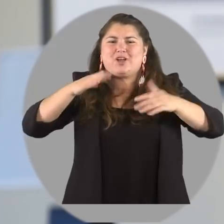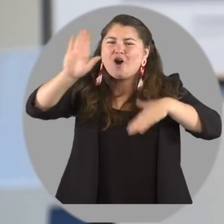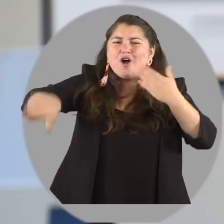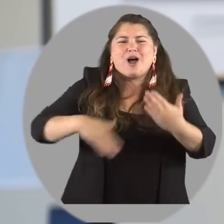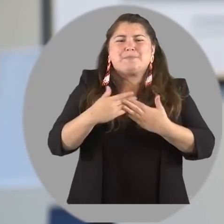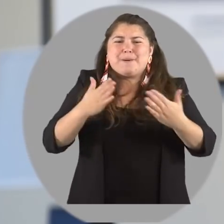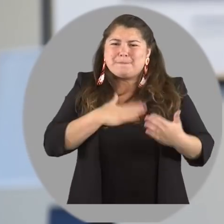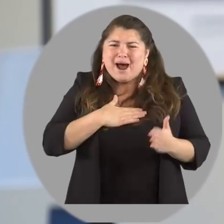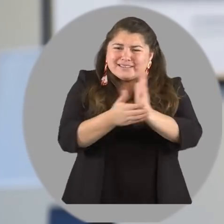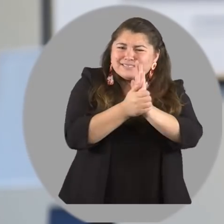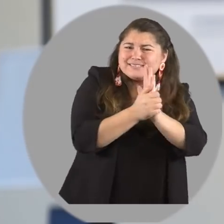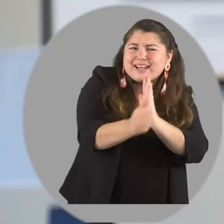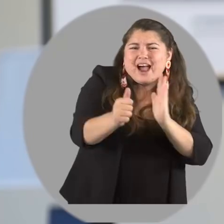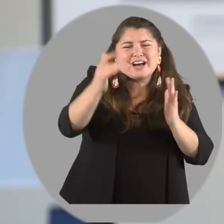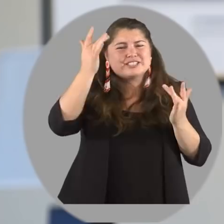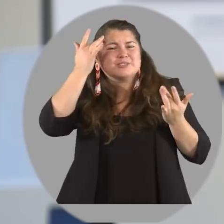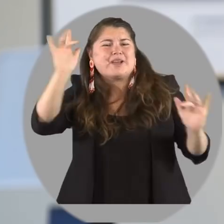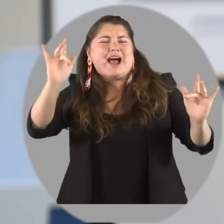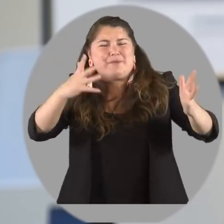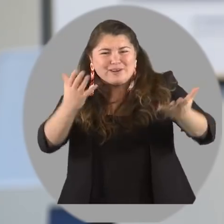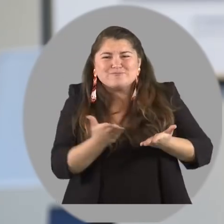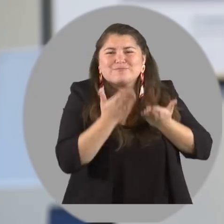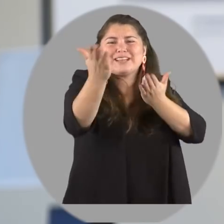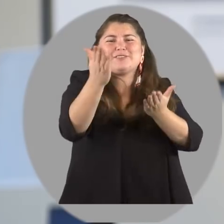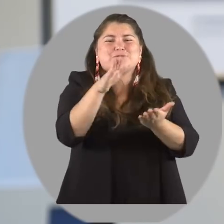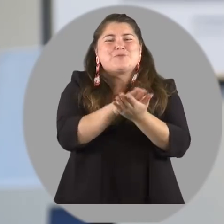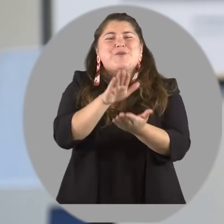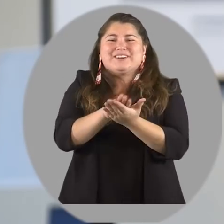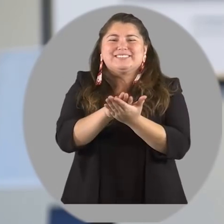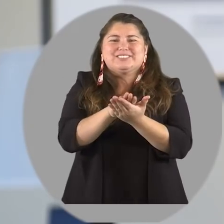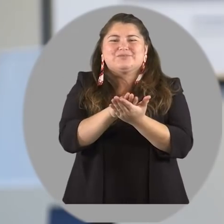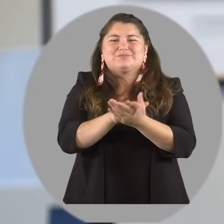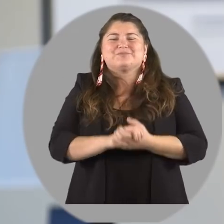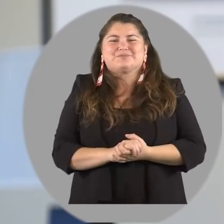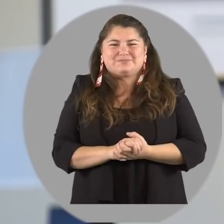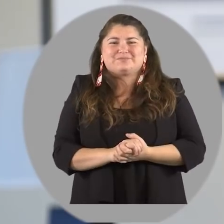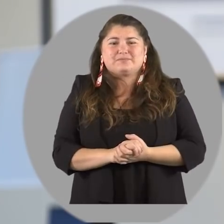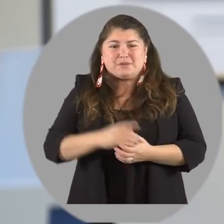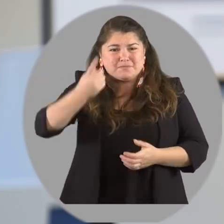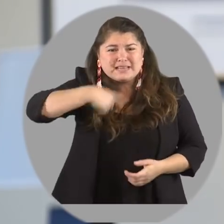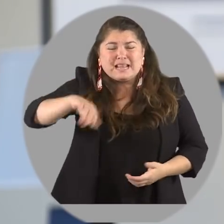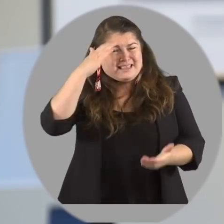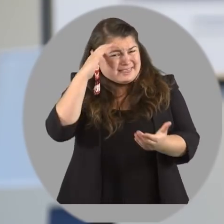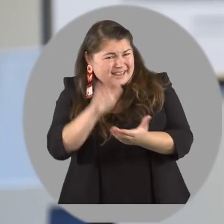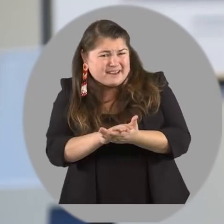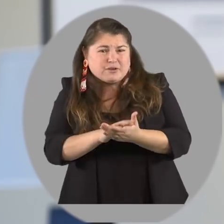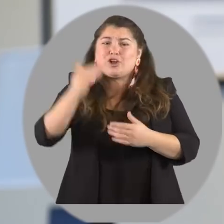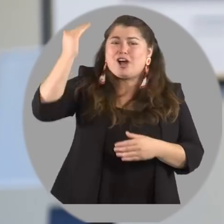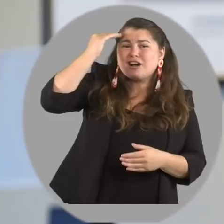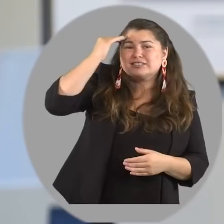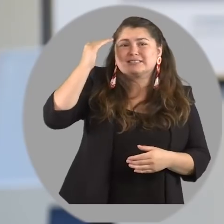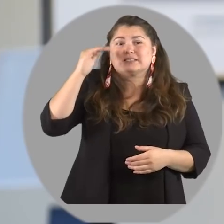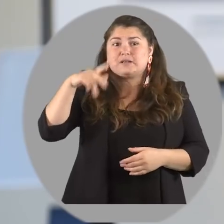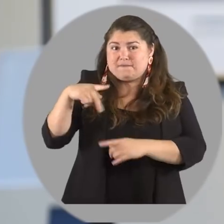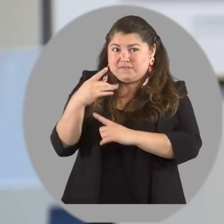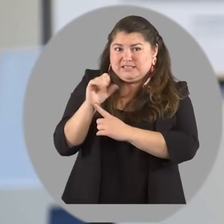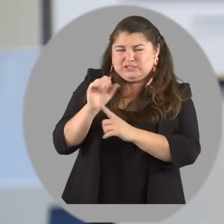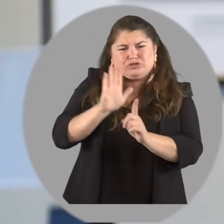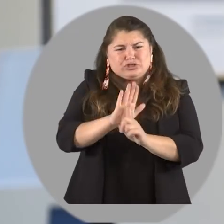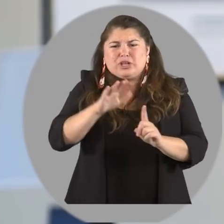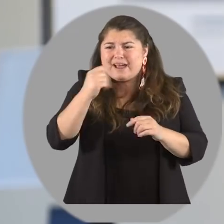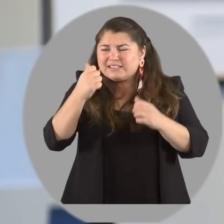for all the gifts and talents and brilliance that she brought with her to school. When we believe and know that Phyllis